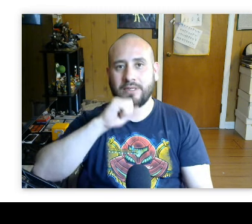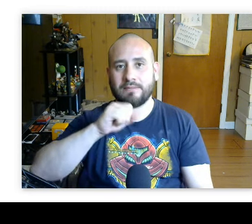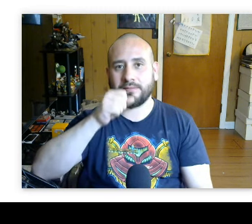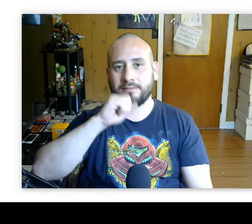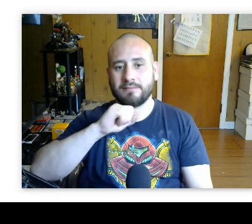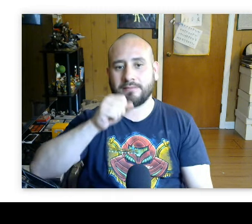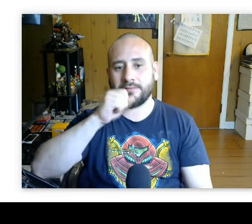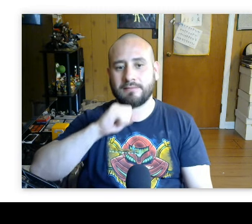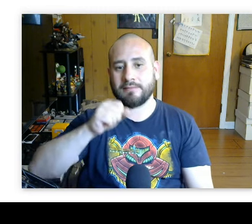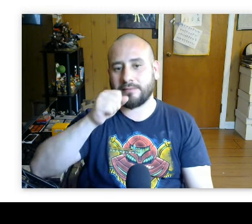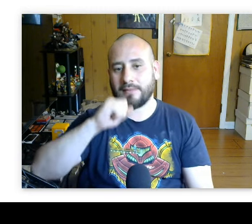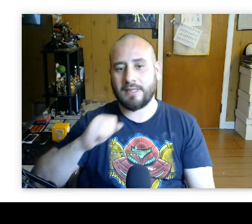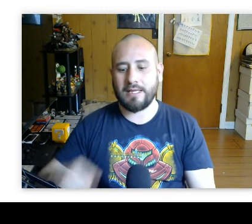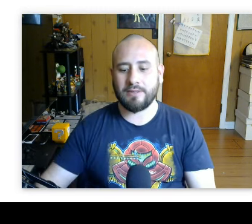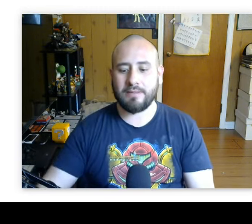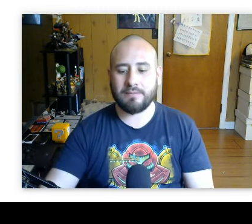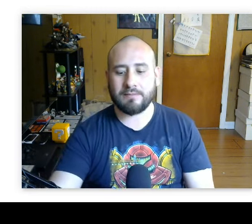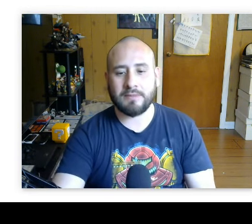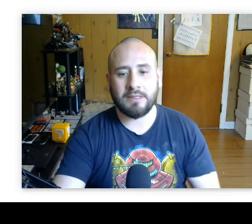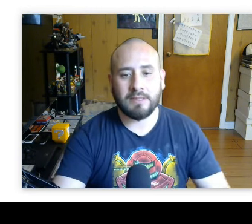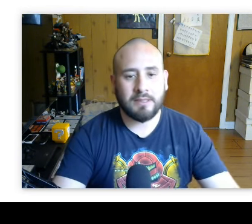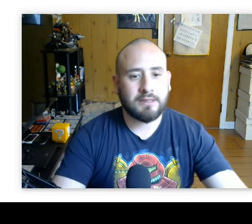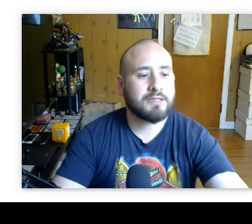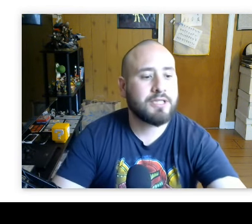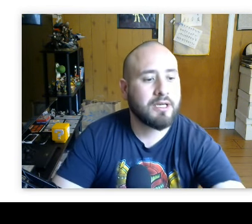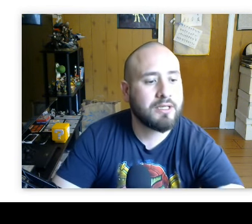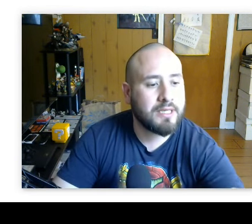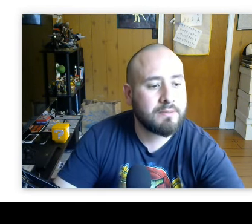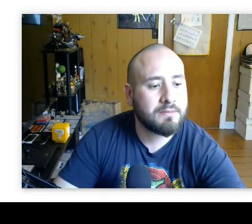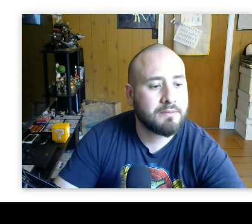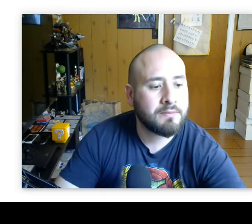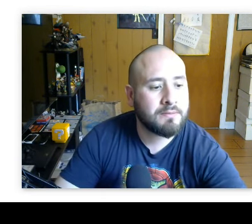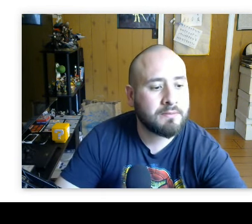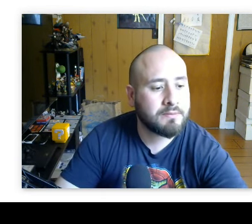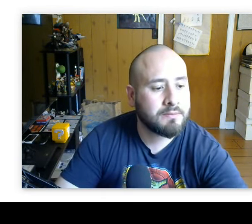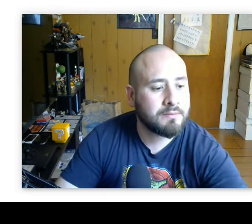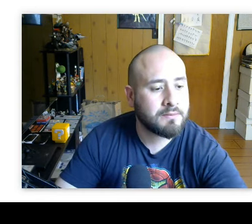Ice cream. Ice cream. Let's check our time.